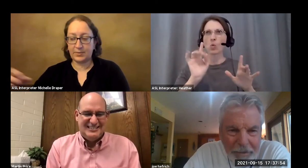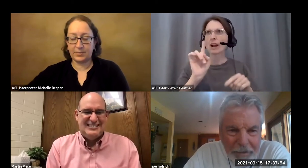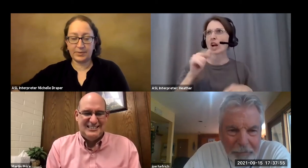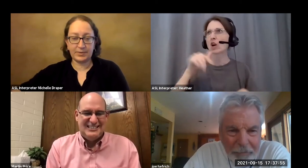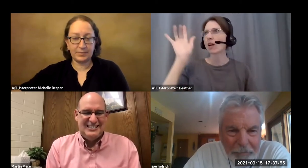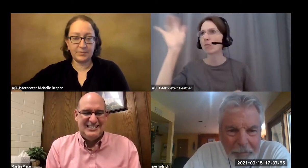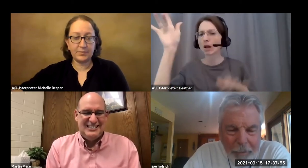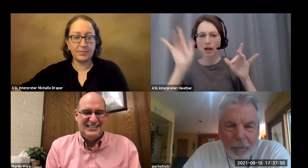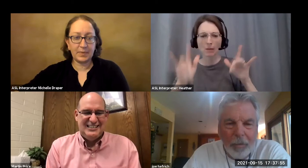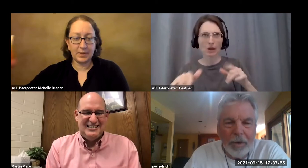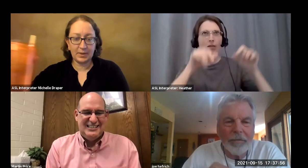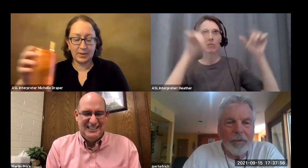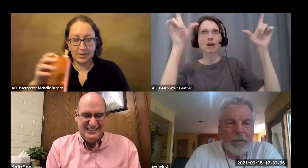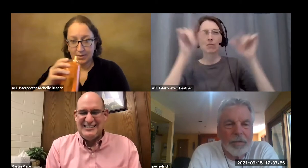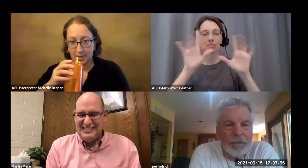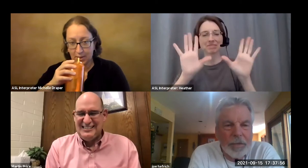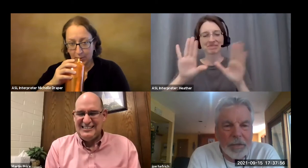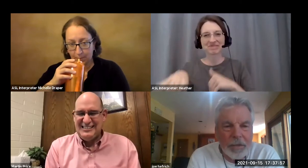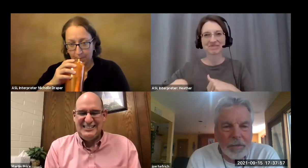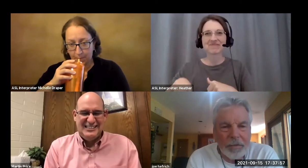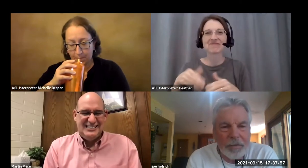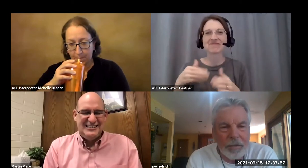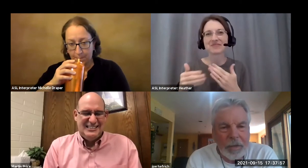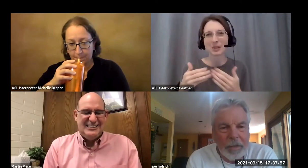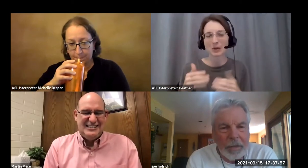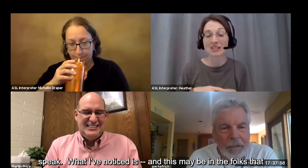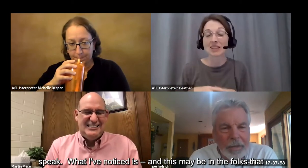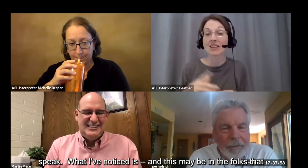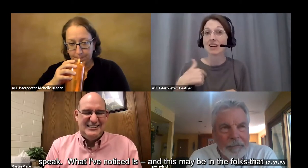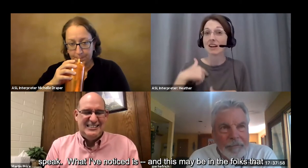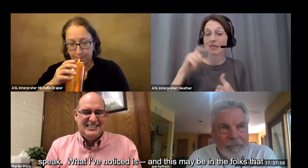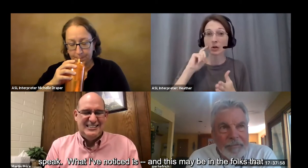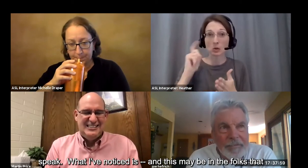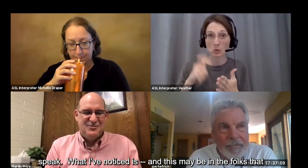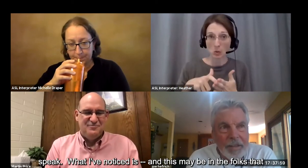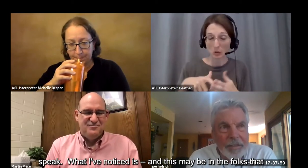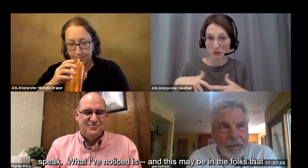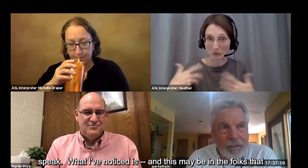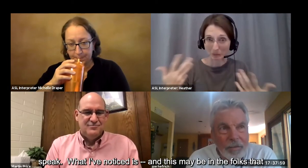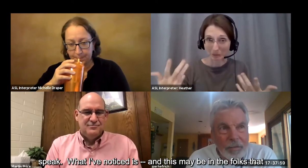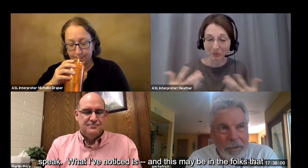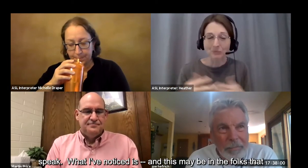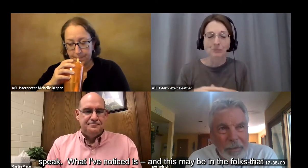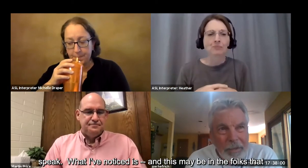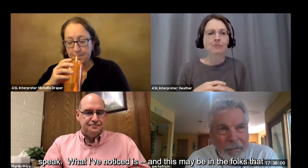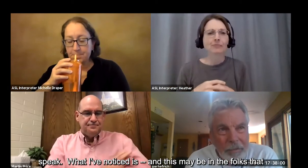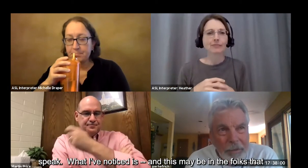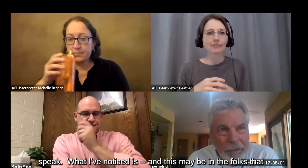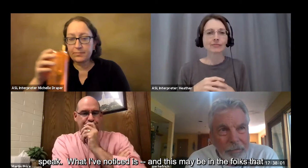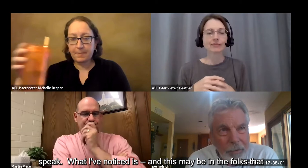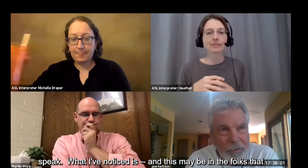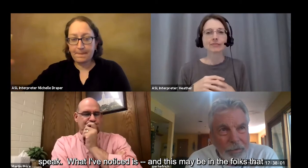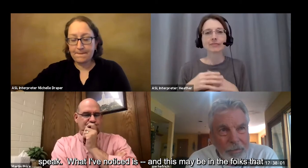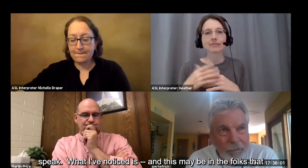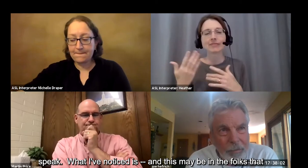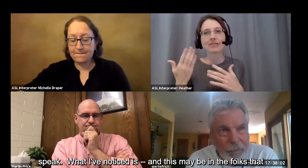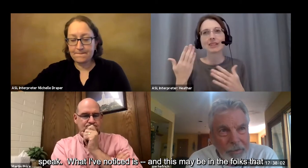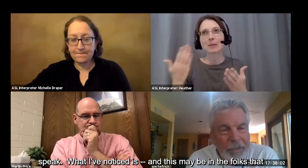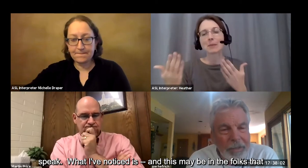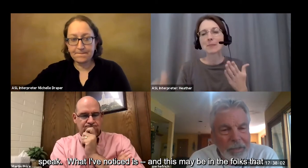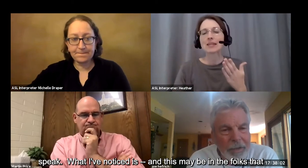to speak. But what I've noticed is, and this may be in the folks